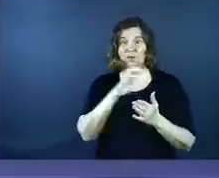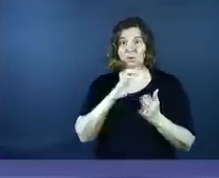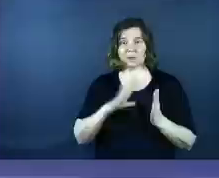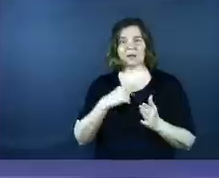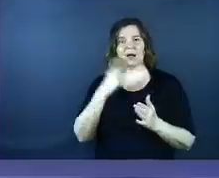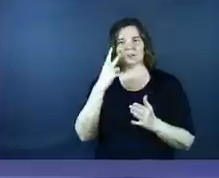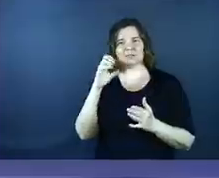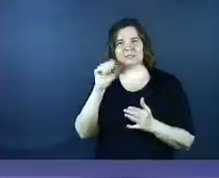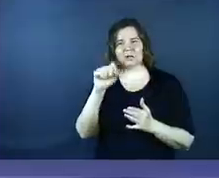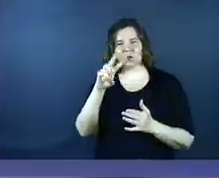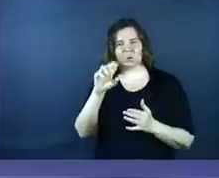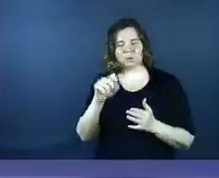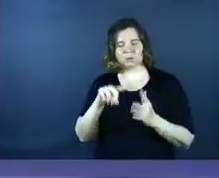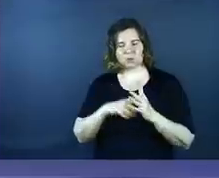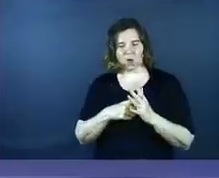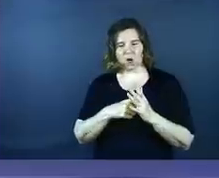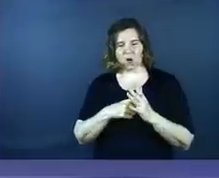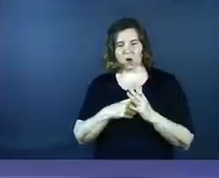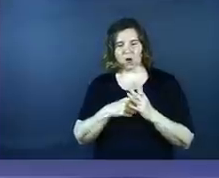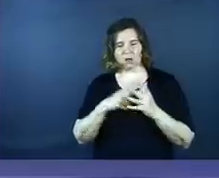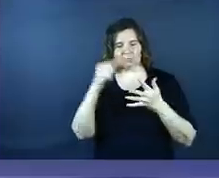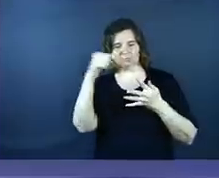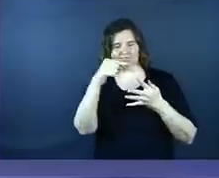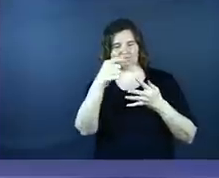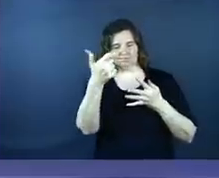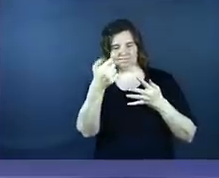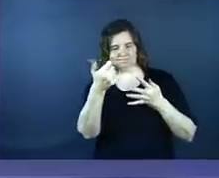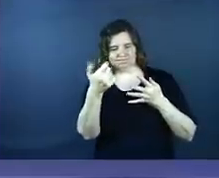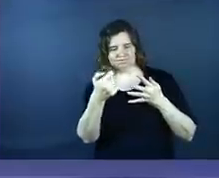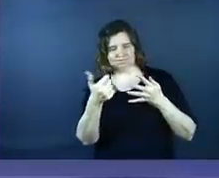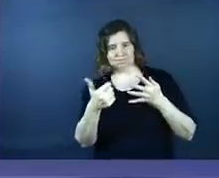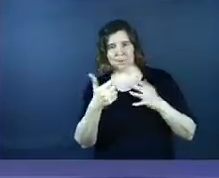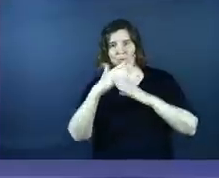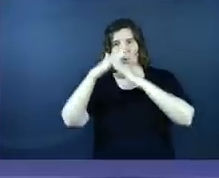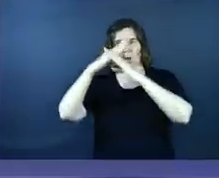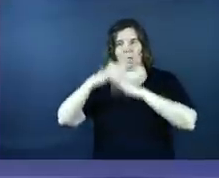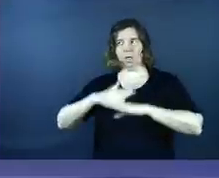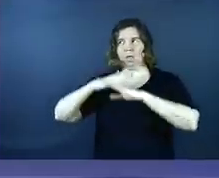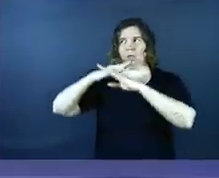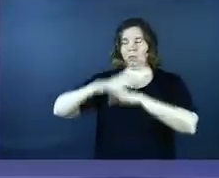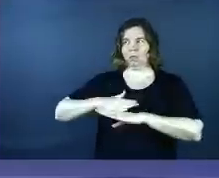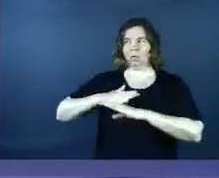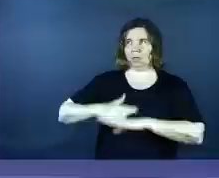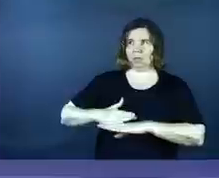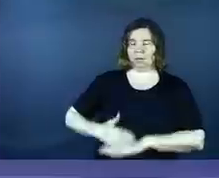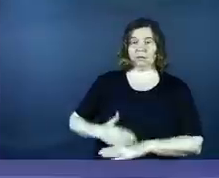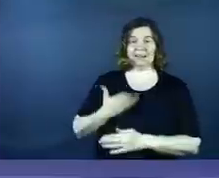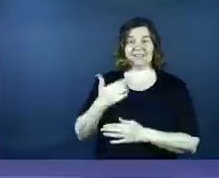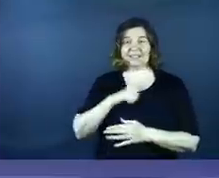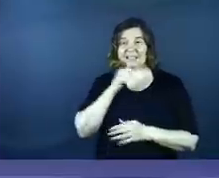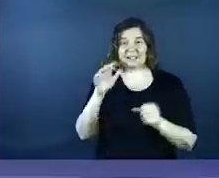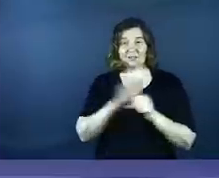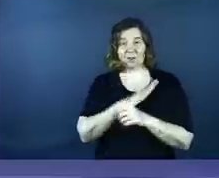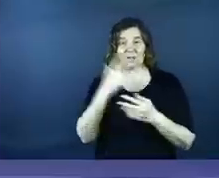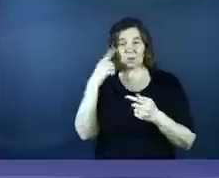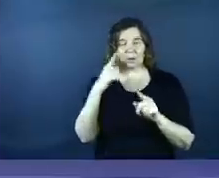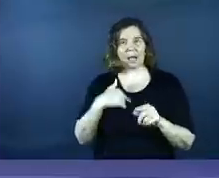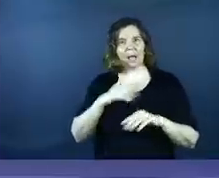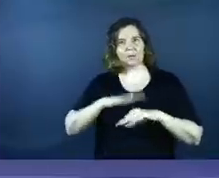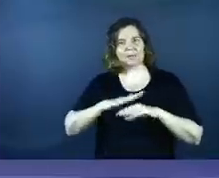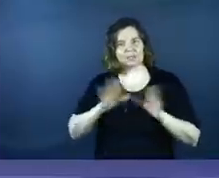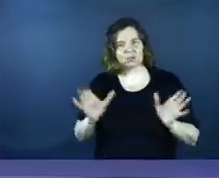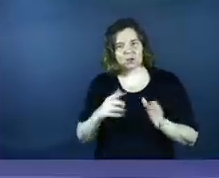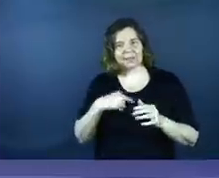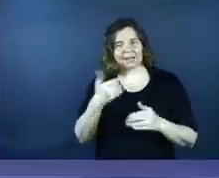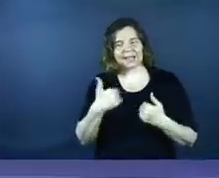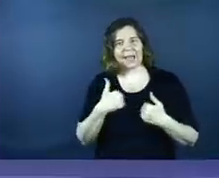saw C.S. Lewis start to knock down some of those walls. And even the ones that I didn't totally agree with, I was at least encouraged